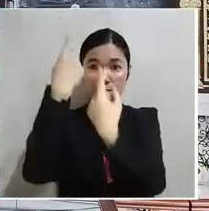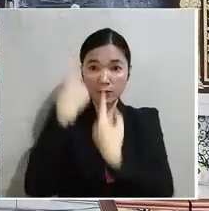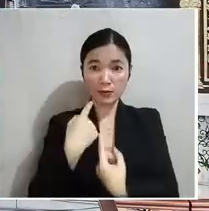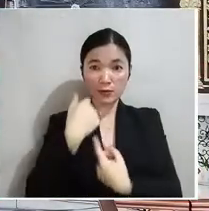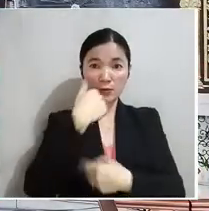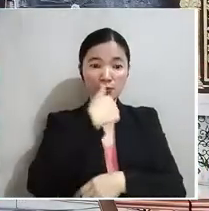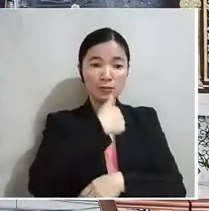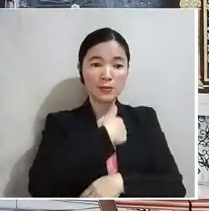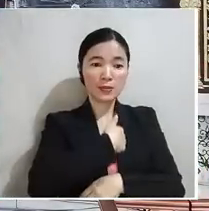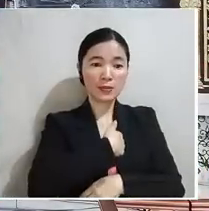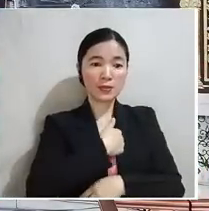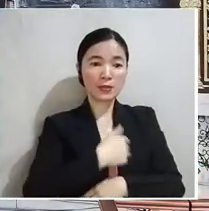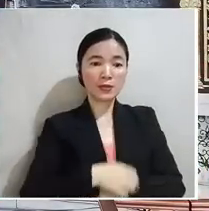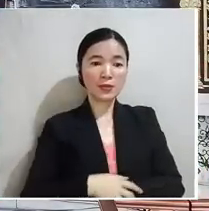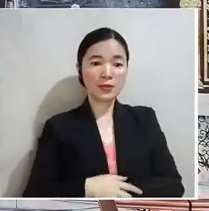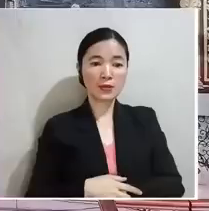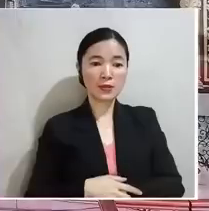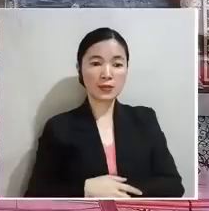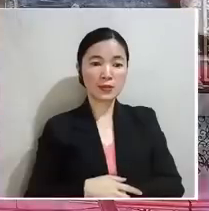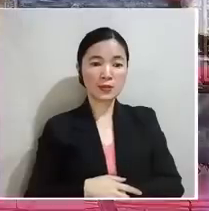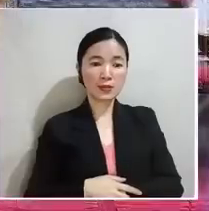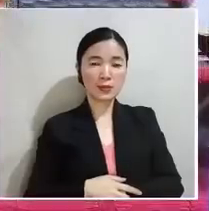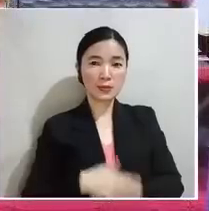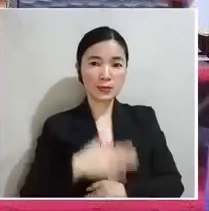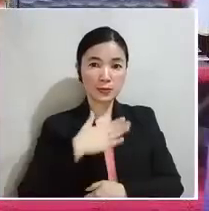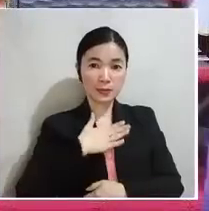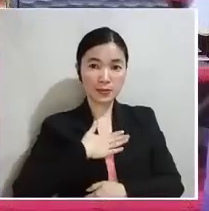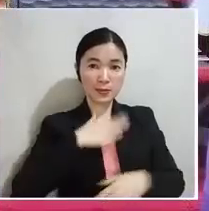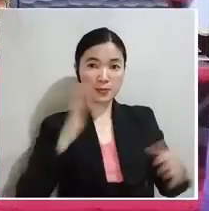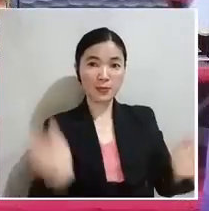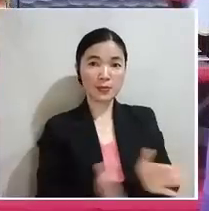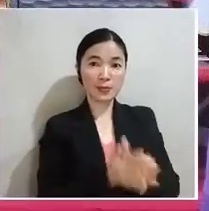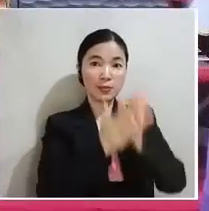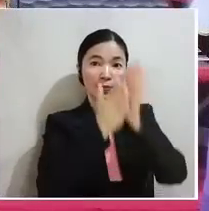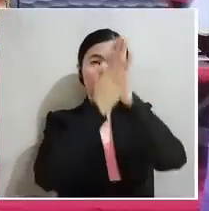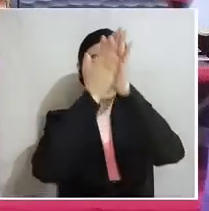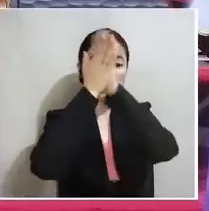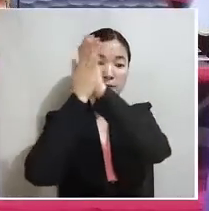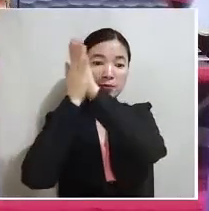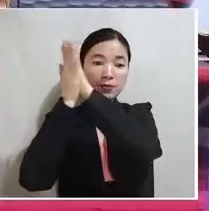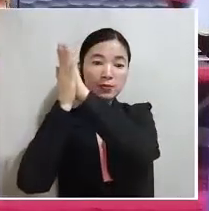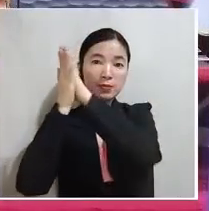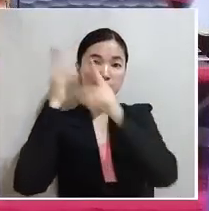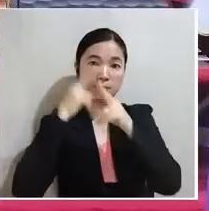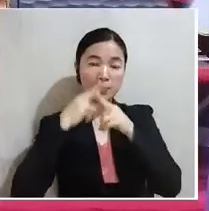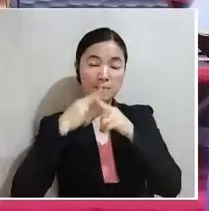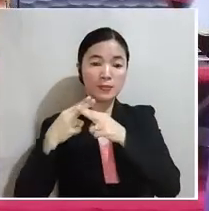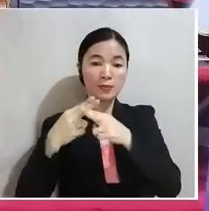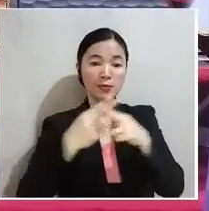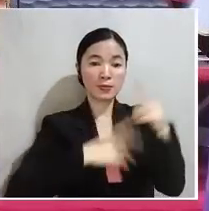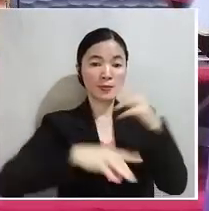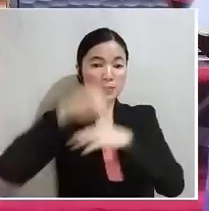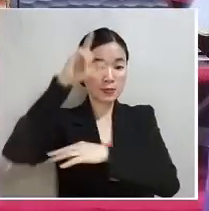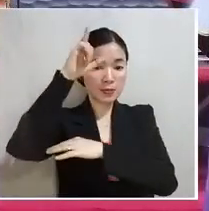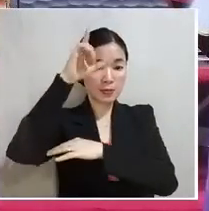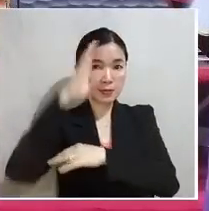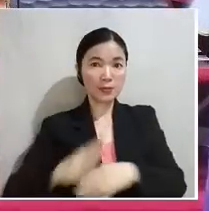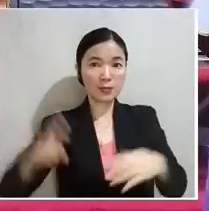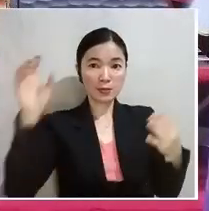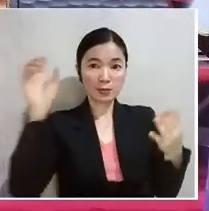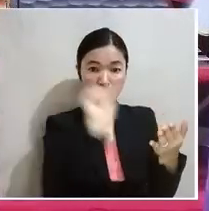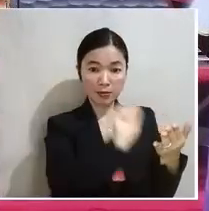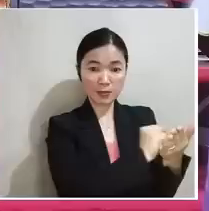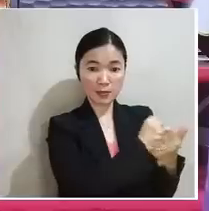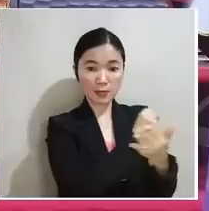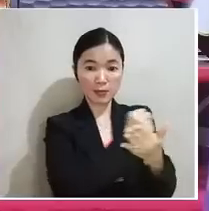answer me. I will praise the name God and Saul, and I will glorify him